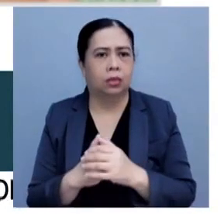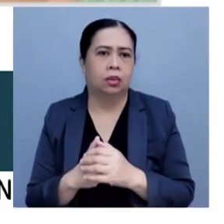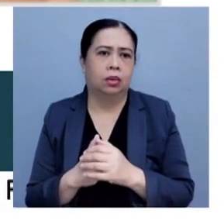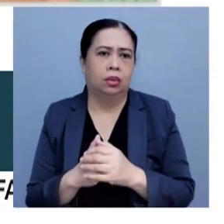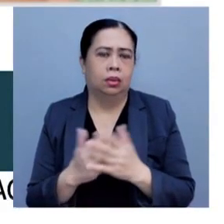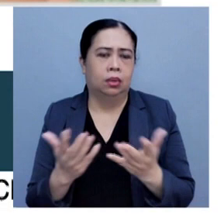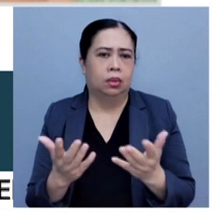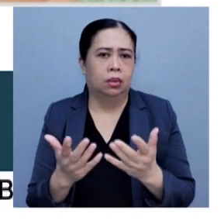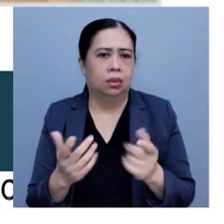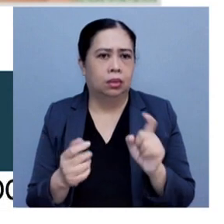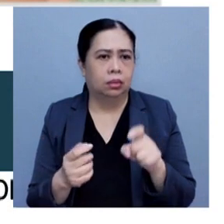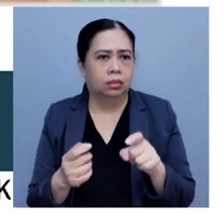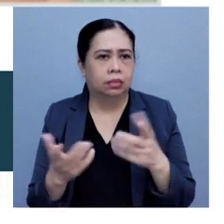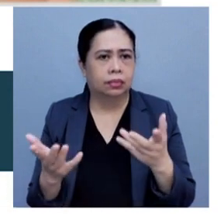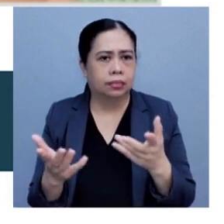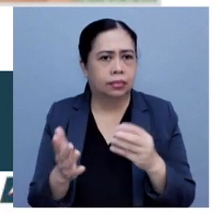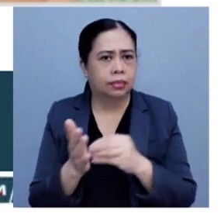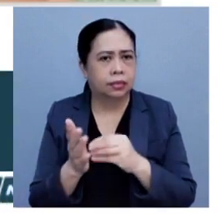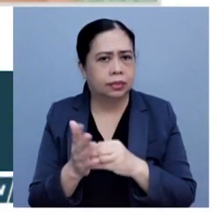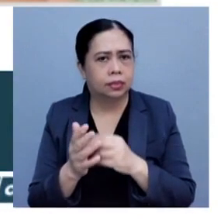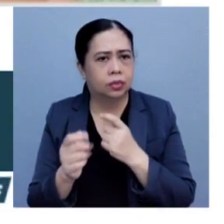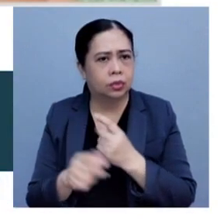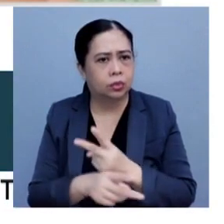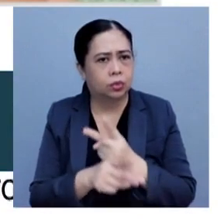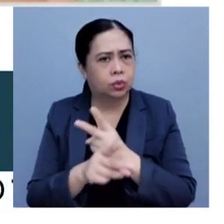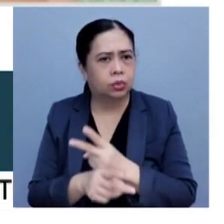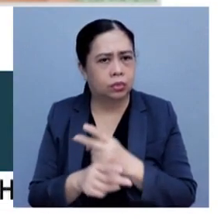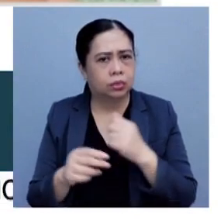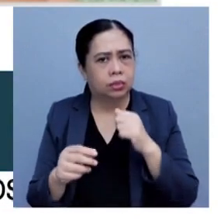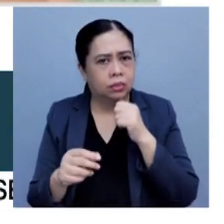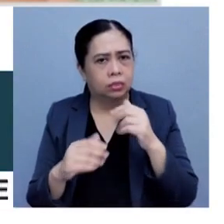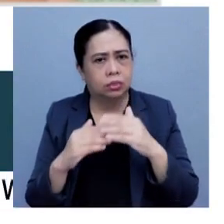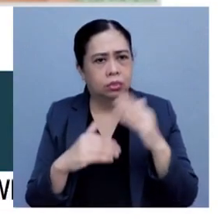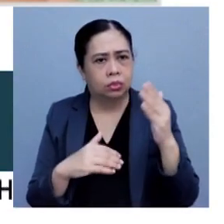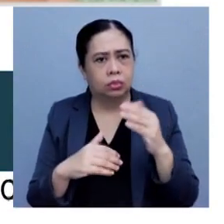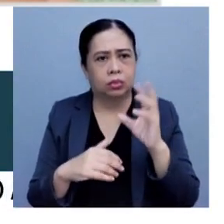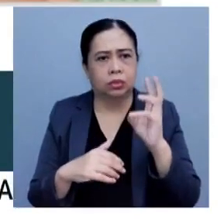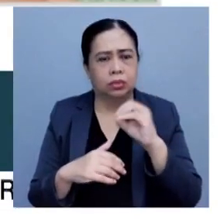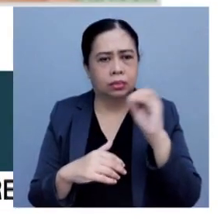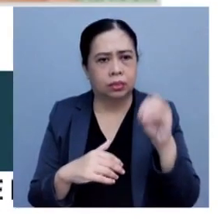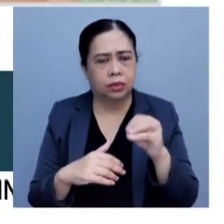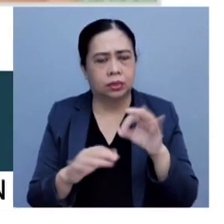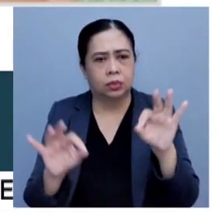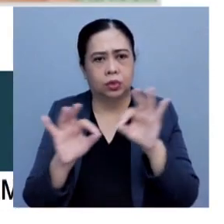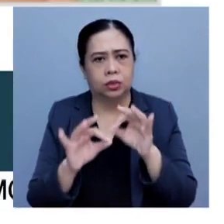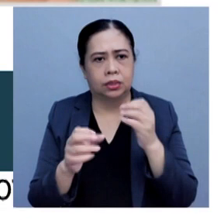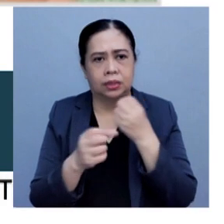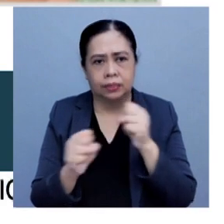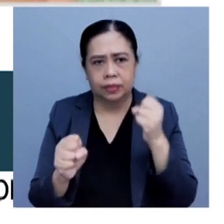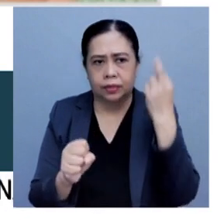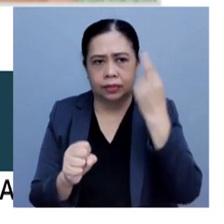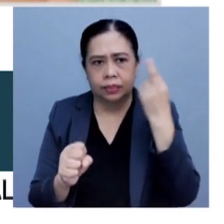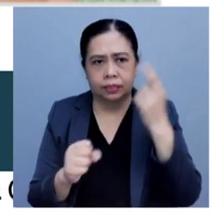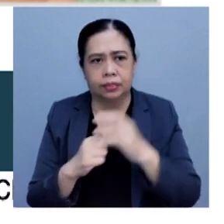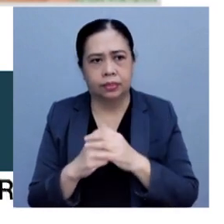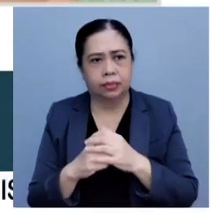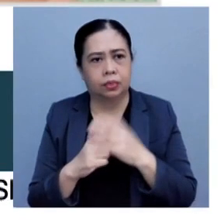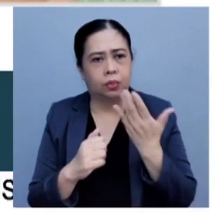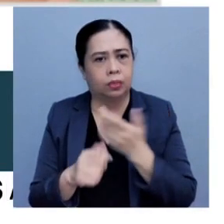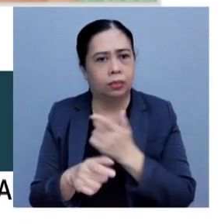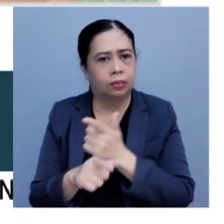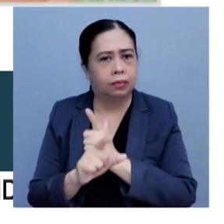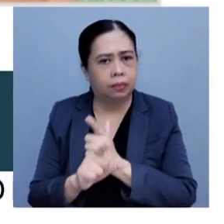that the debt of the country should not be more than 60%. Yung pang for safety, yung utang tayo.